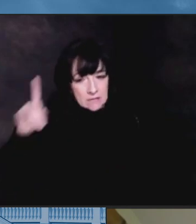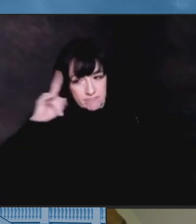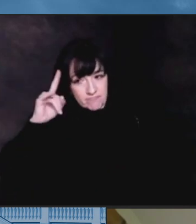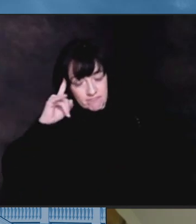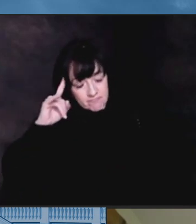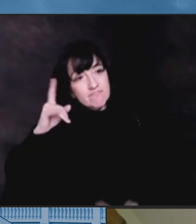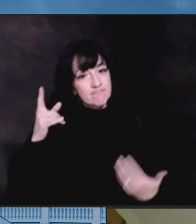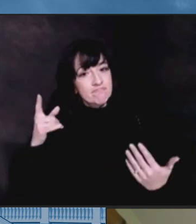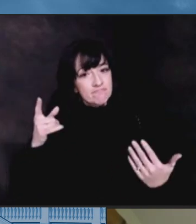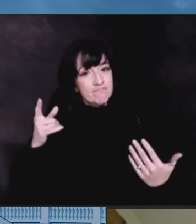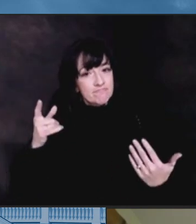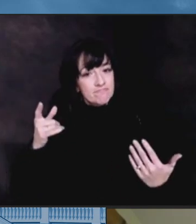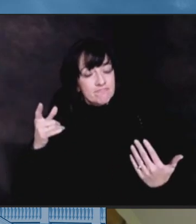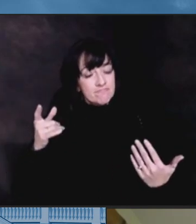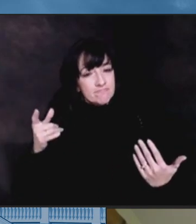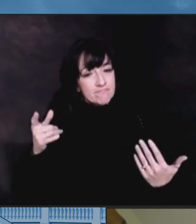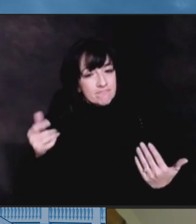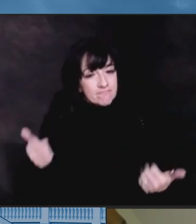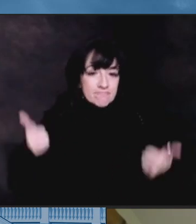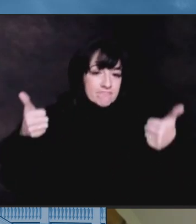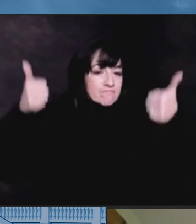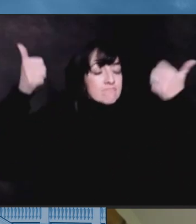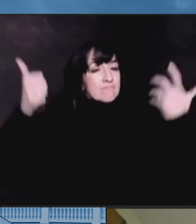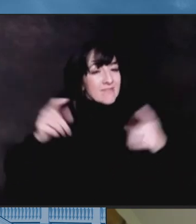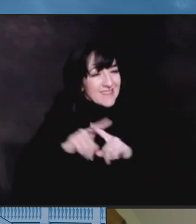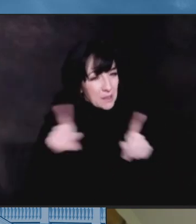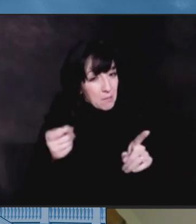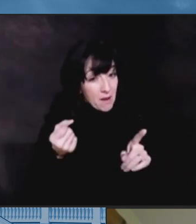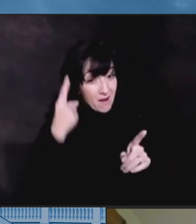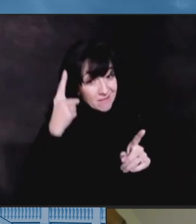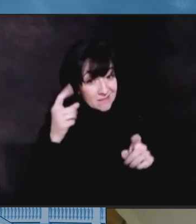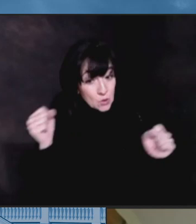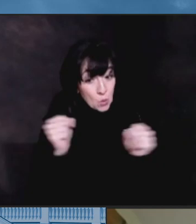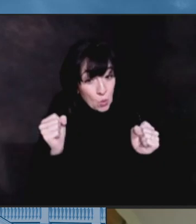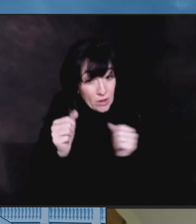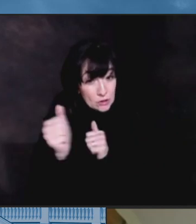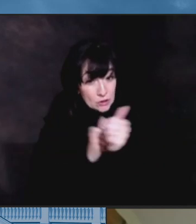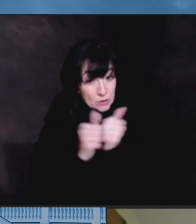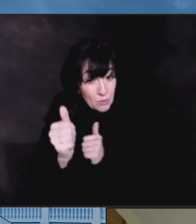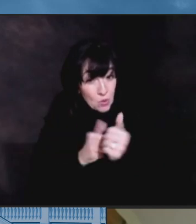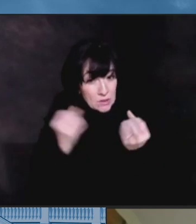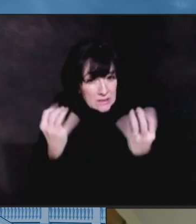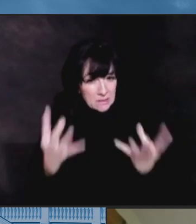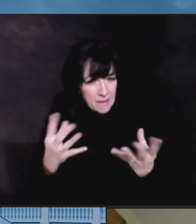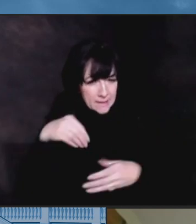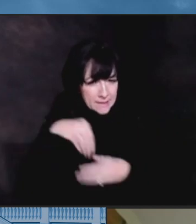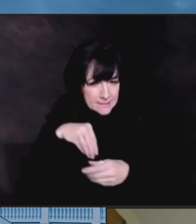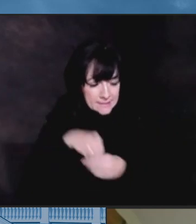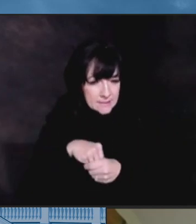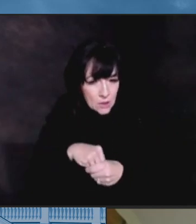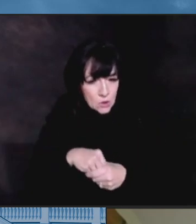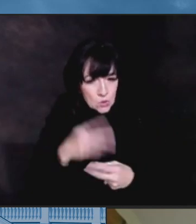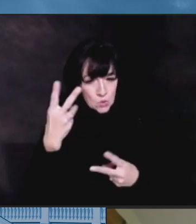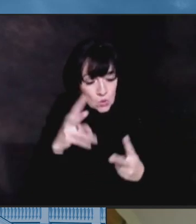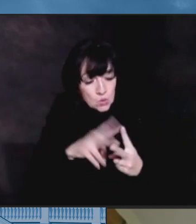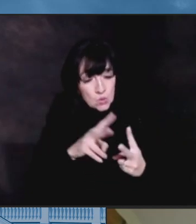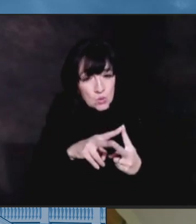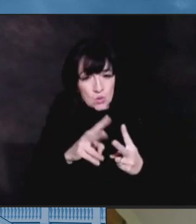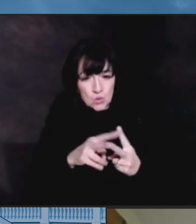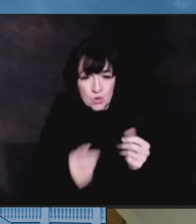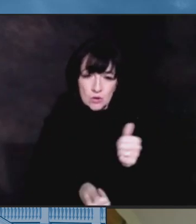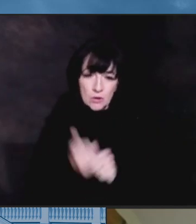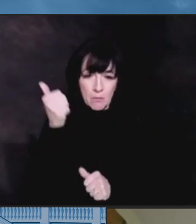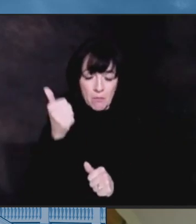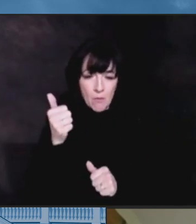sports are indoors, and two of the most popular winter sports, wrestling and